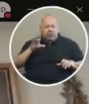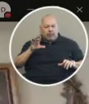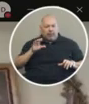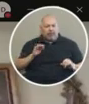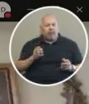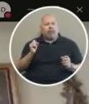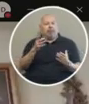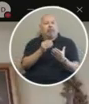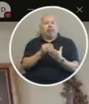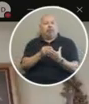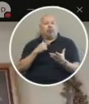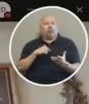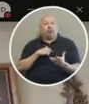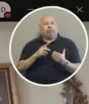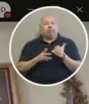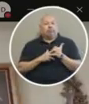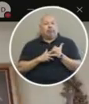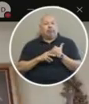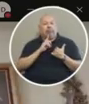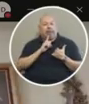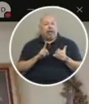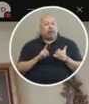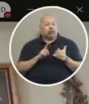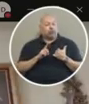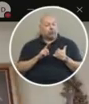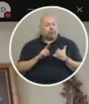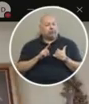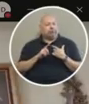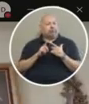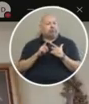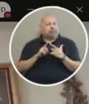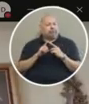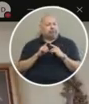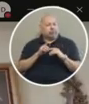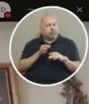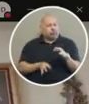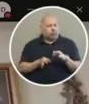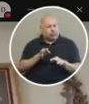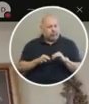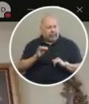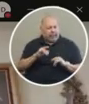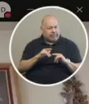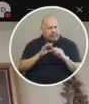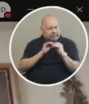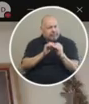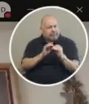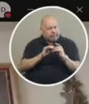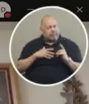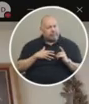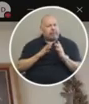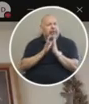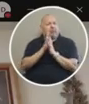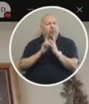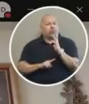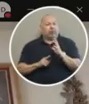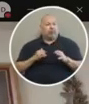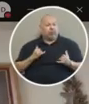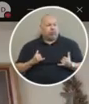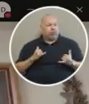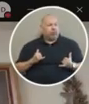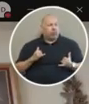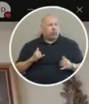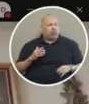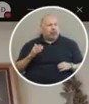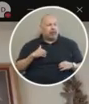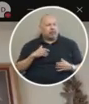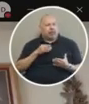how much money we would be saving from the actual litigation? And then also if you can let us know what the current value